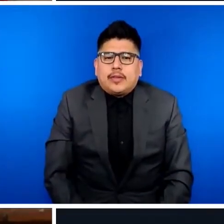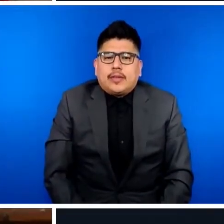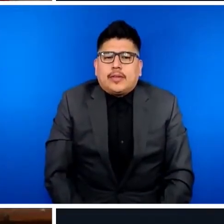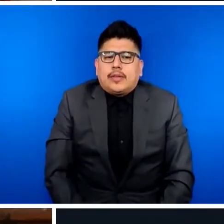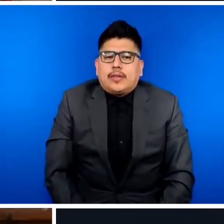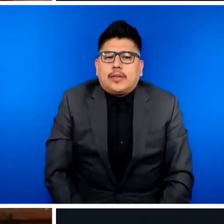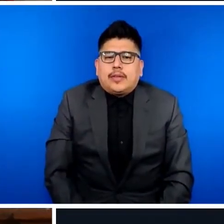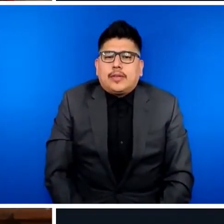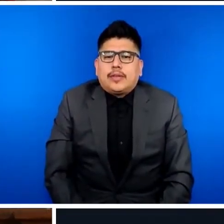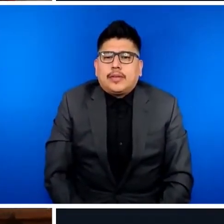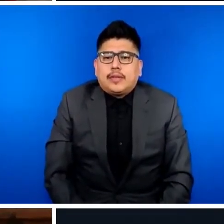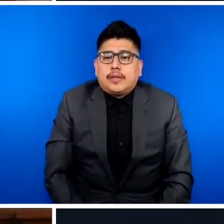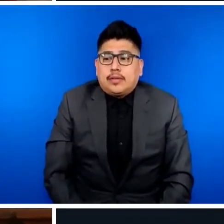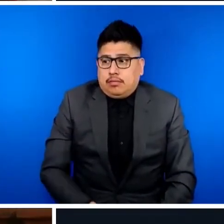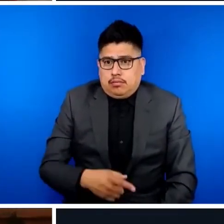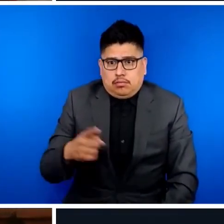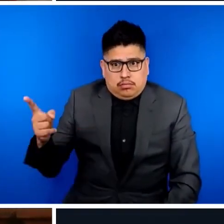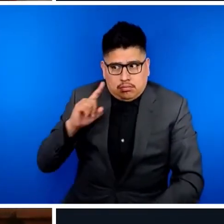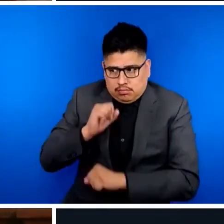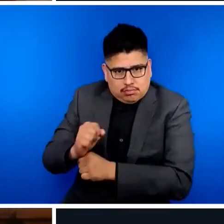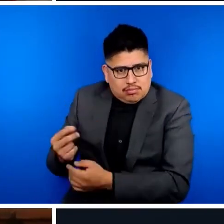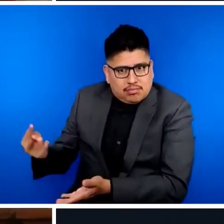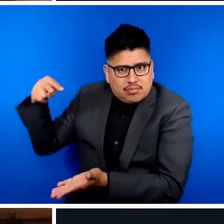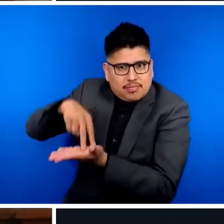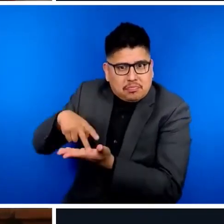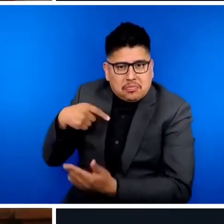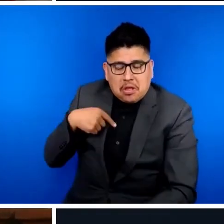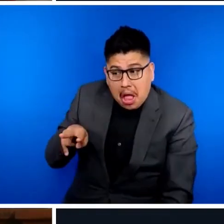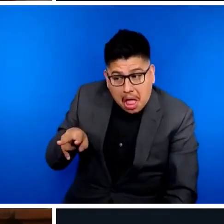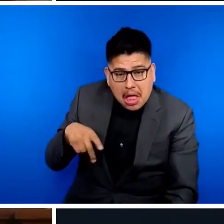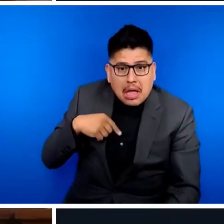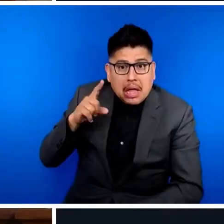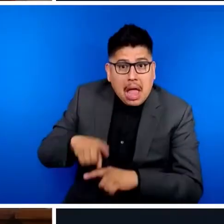They stood up for that. I can't believe it.